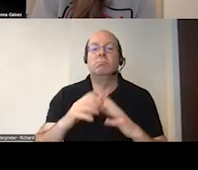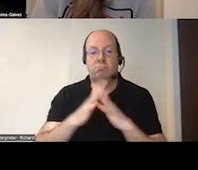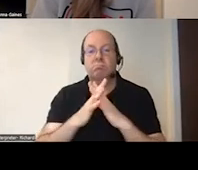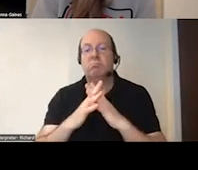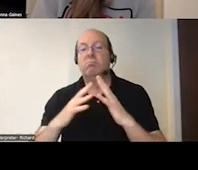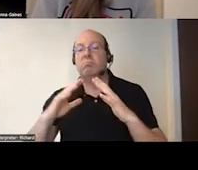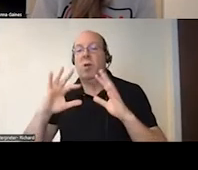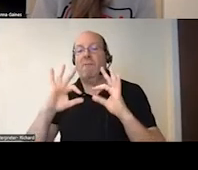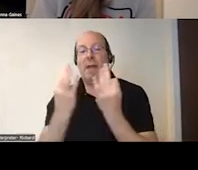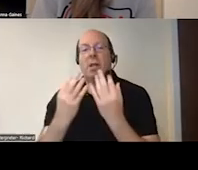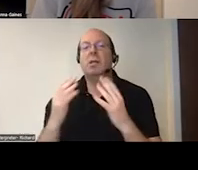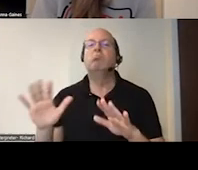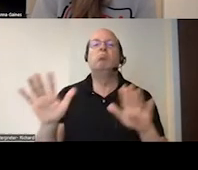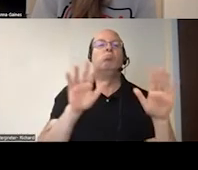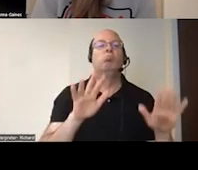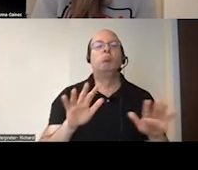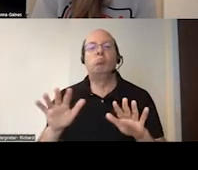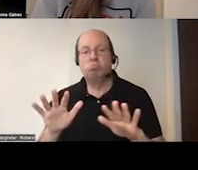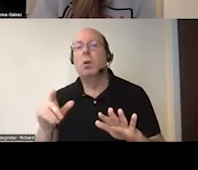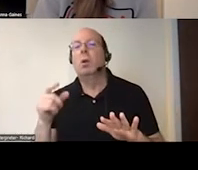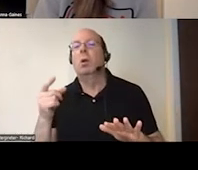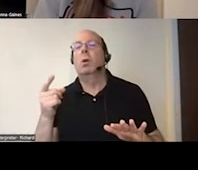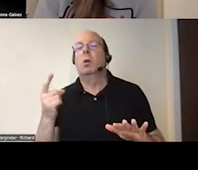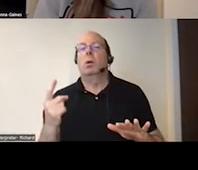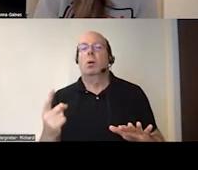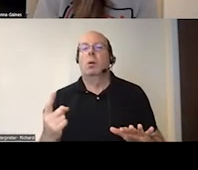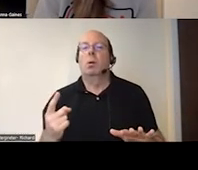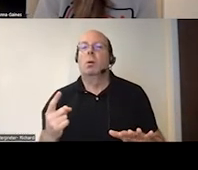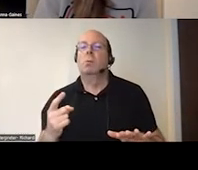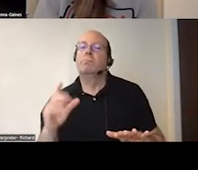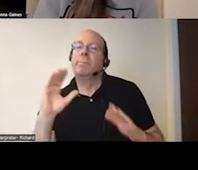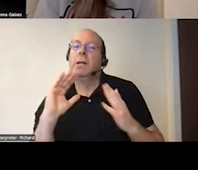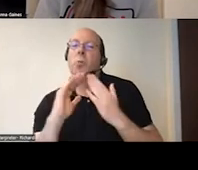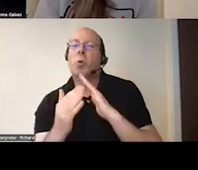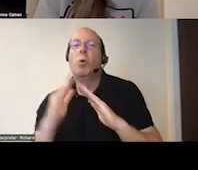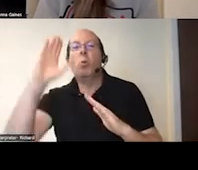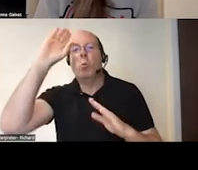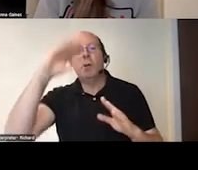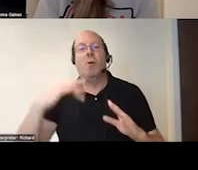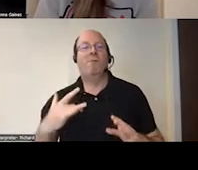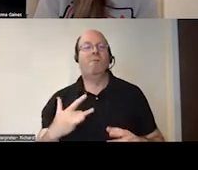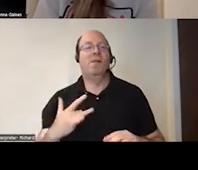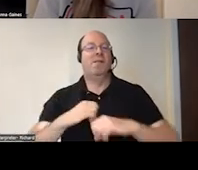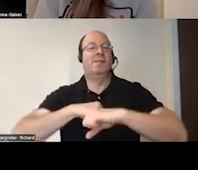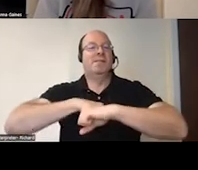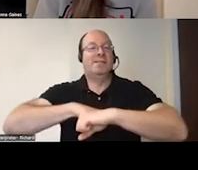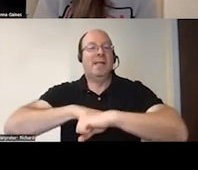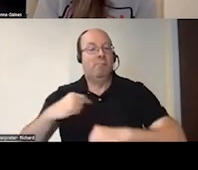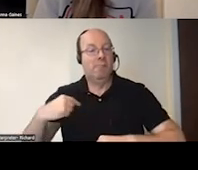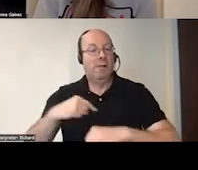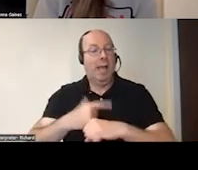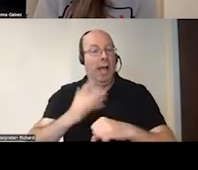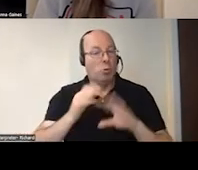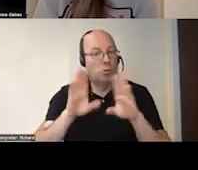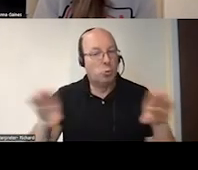us. And one of the considerations was finding a community in a place that we knew would be safe for us and for our